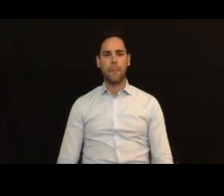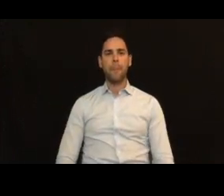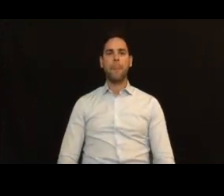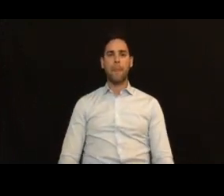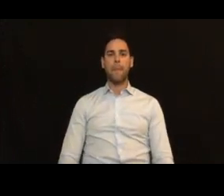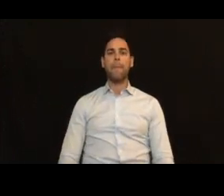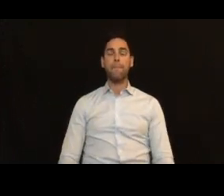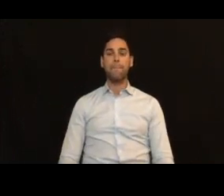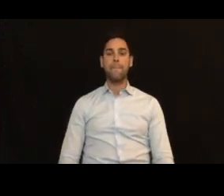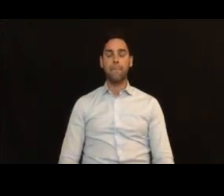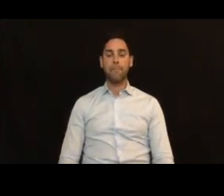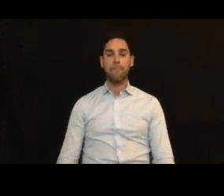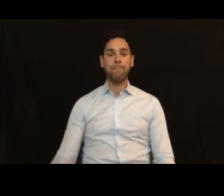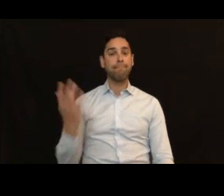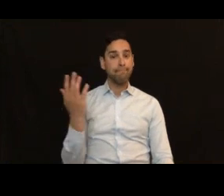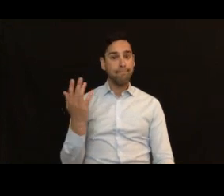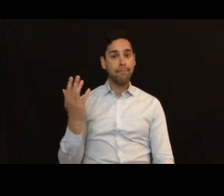even though we